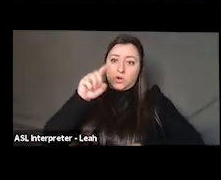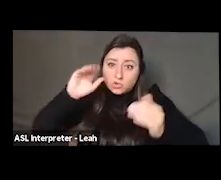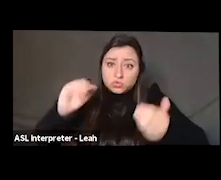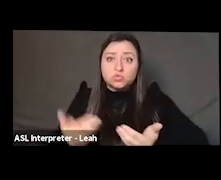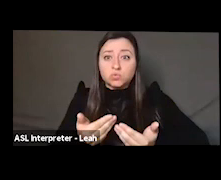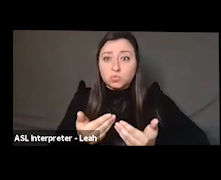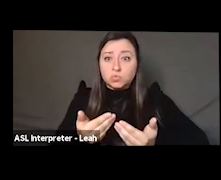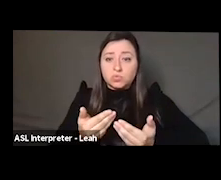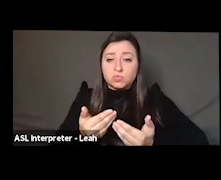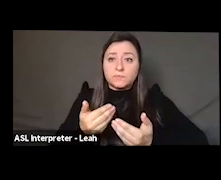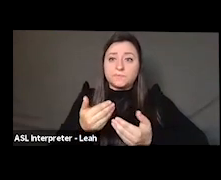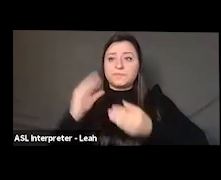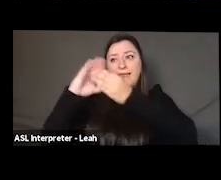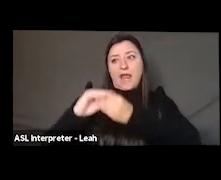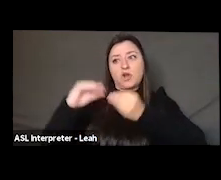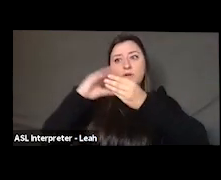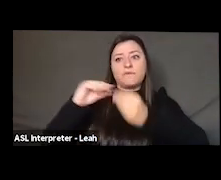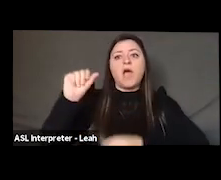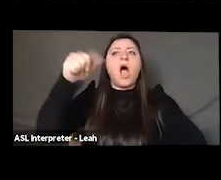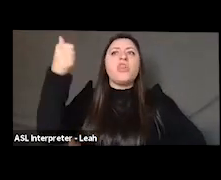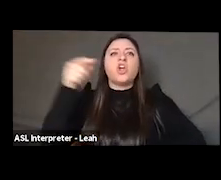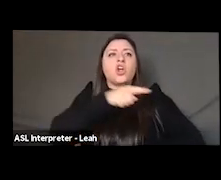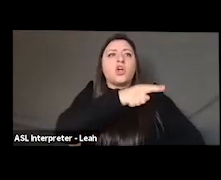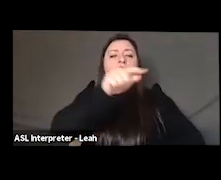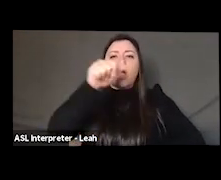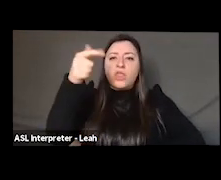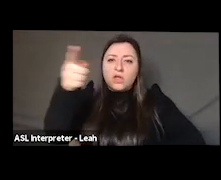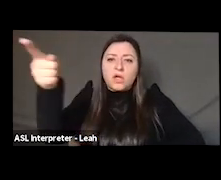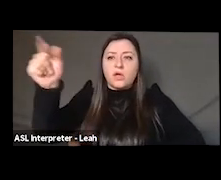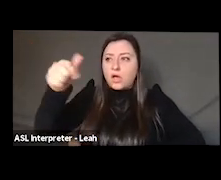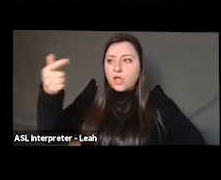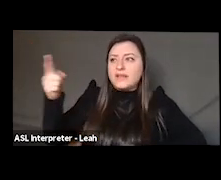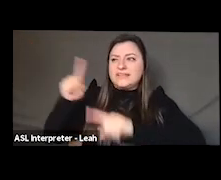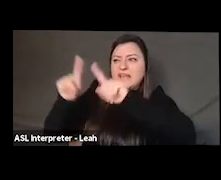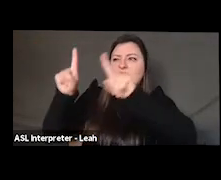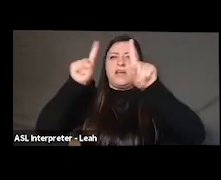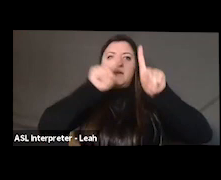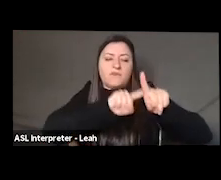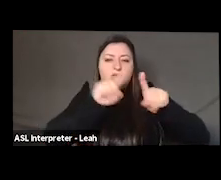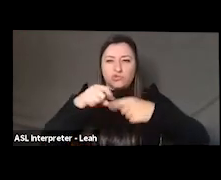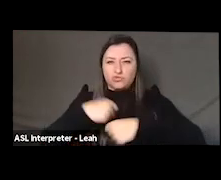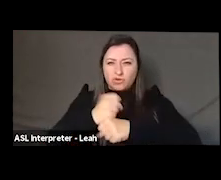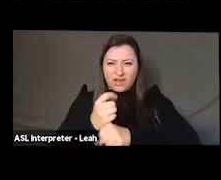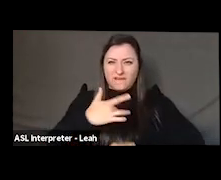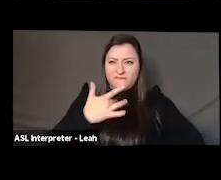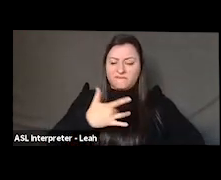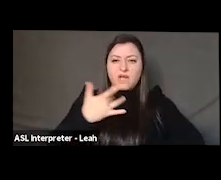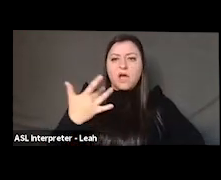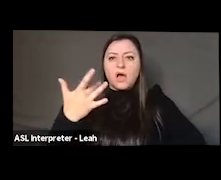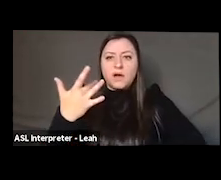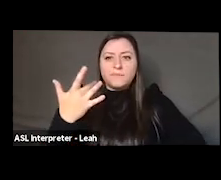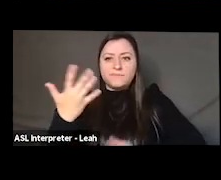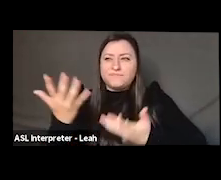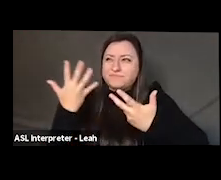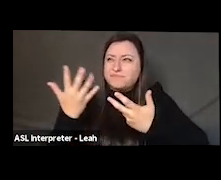introducing narratives of otherness and of difference that started to create this sentiment, especially